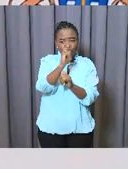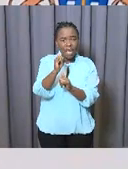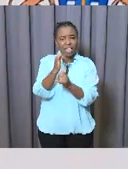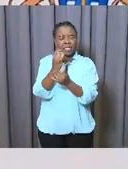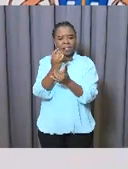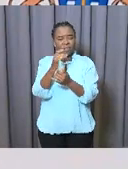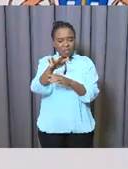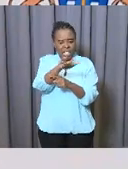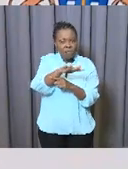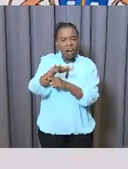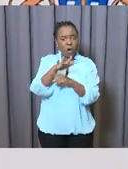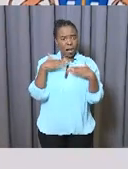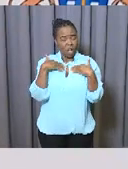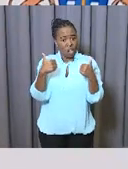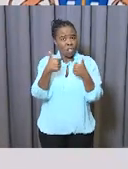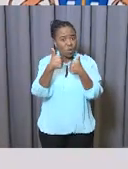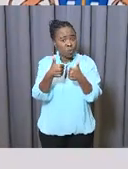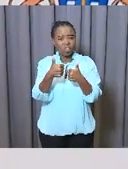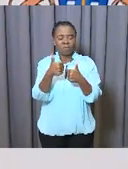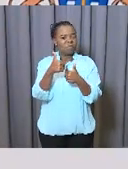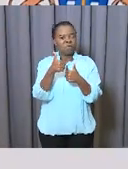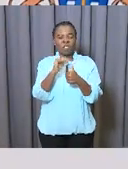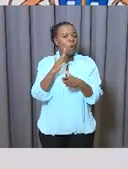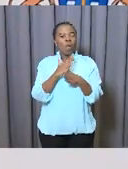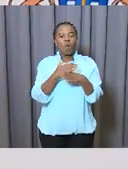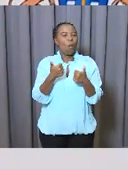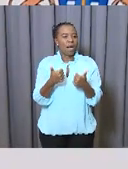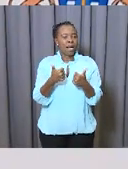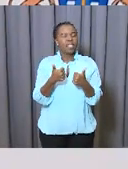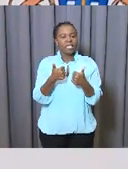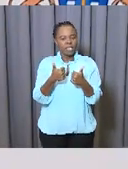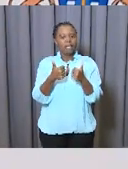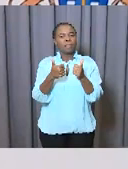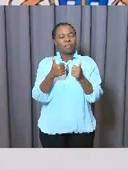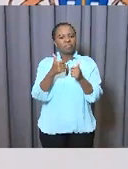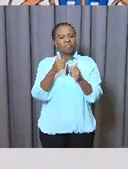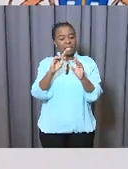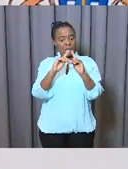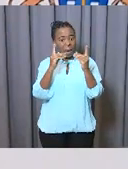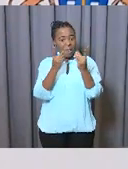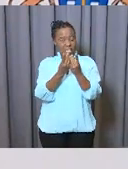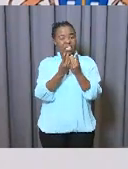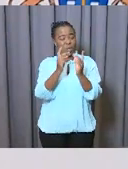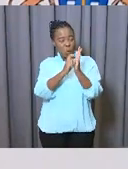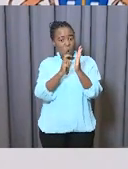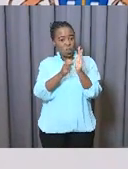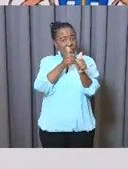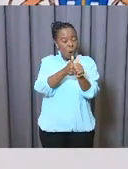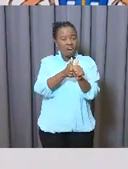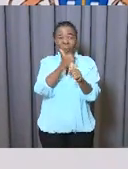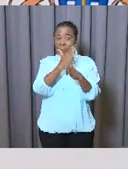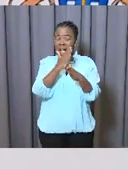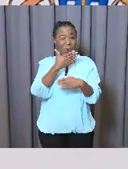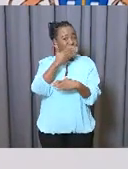environmental health standards. Our municipalities, our compliance departments have not been doing their work. They've been sleeping on